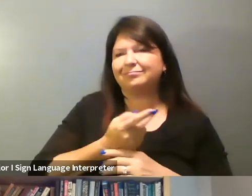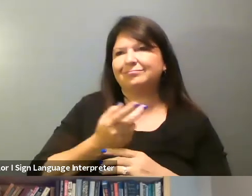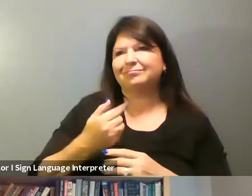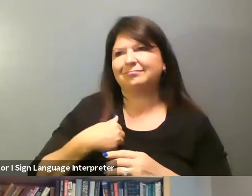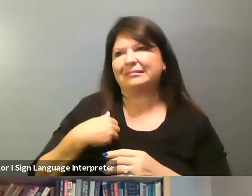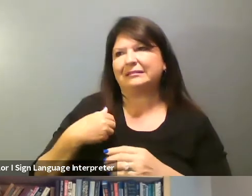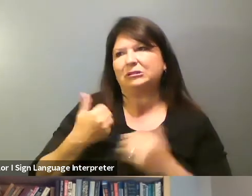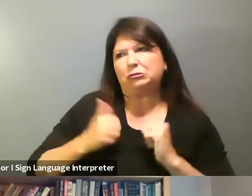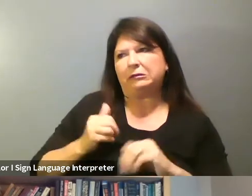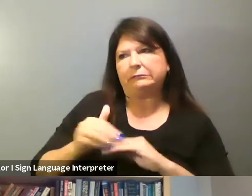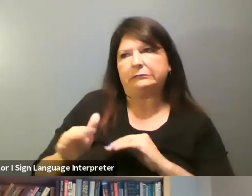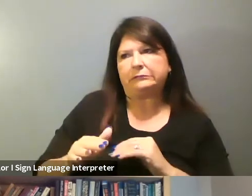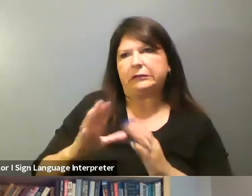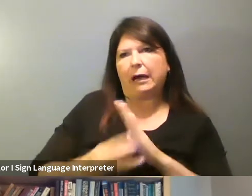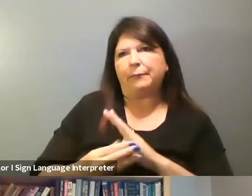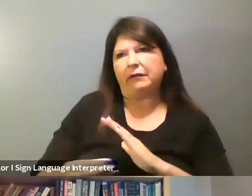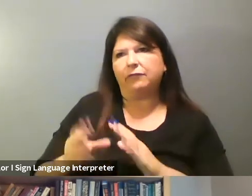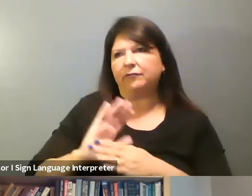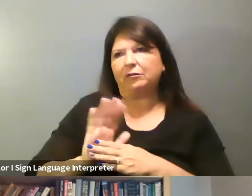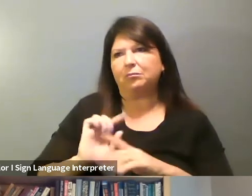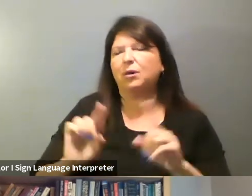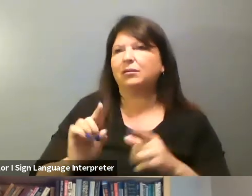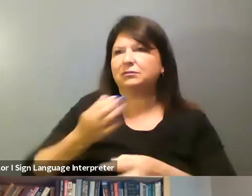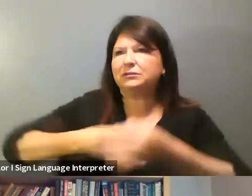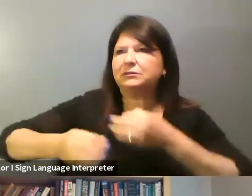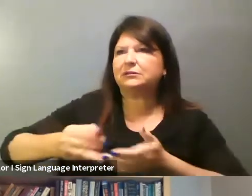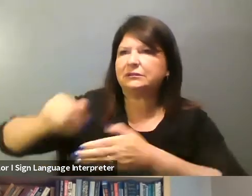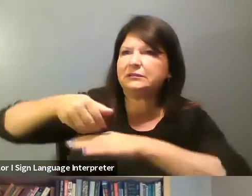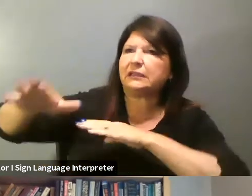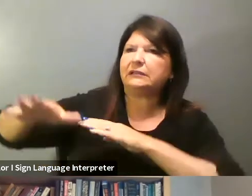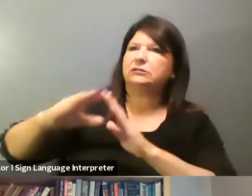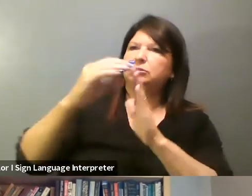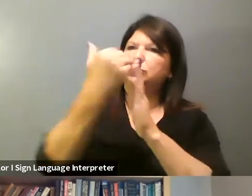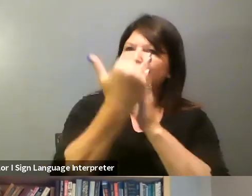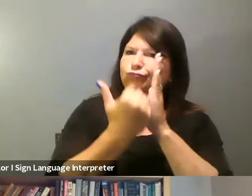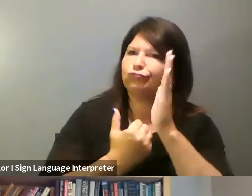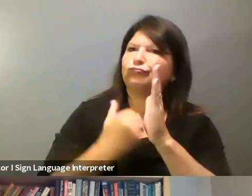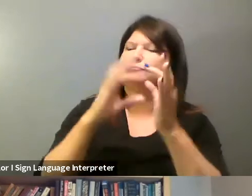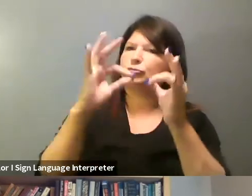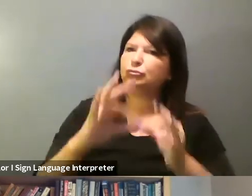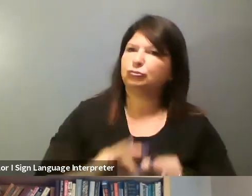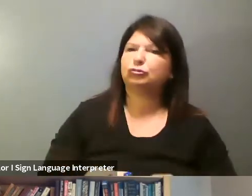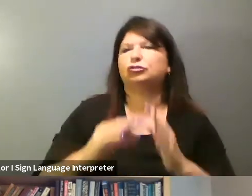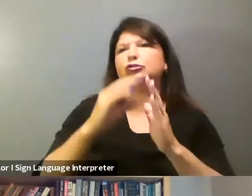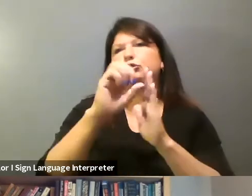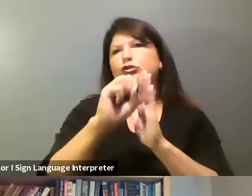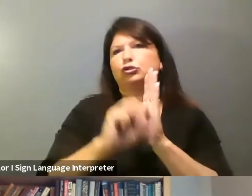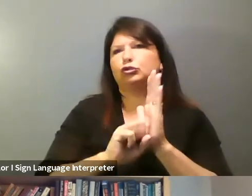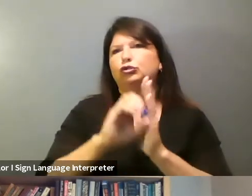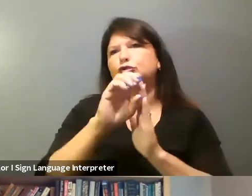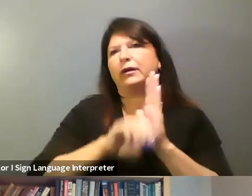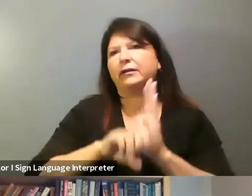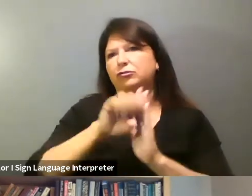to describe what the archives looked like, and so he read it, and he's very happy with it, but hopefully we'll get